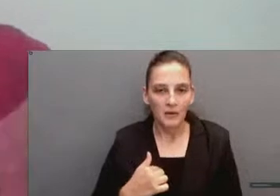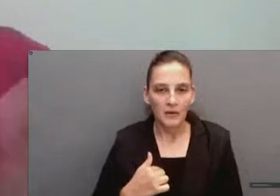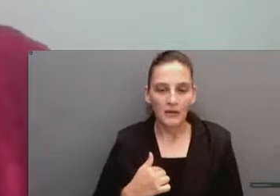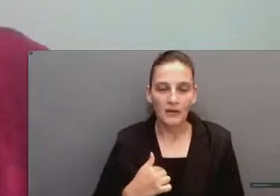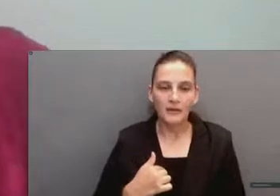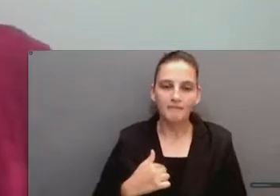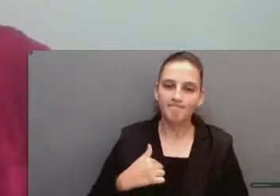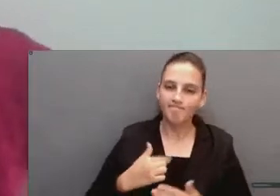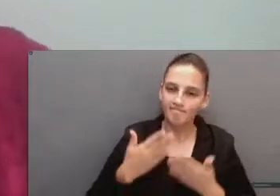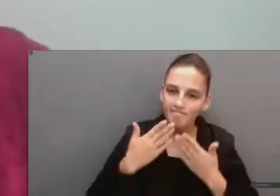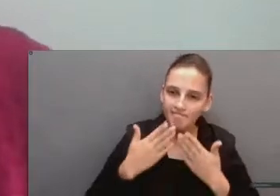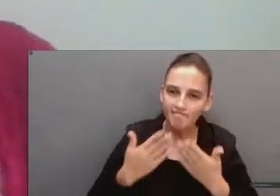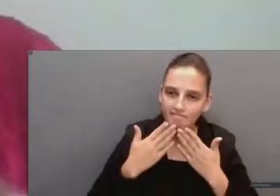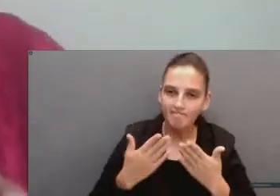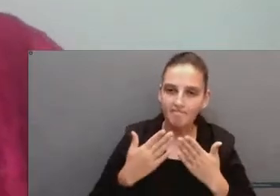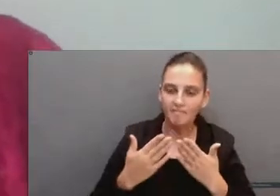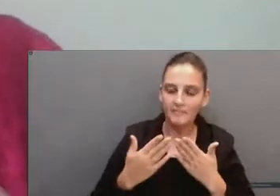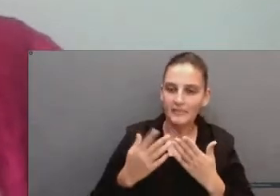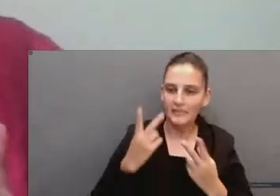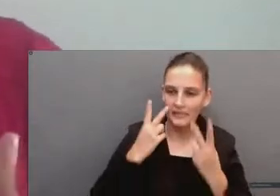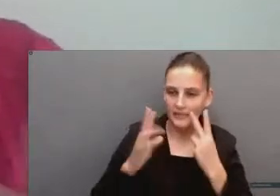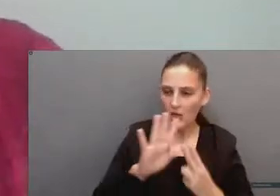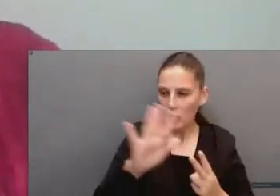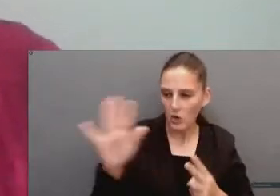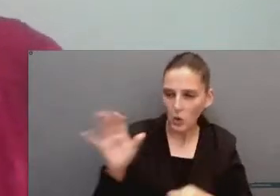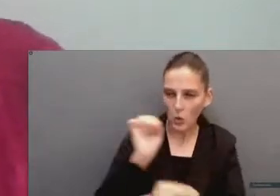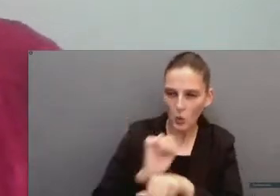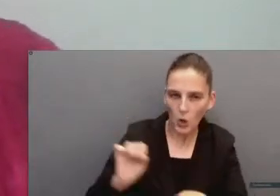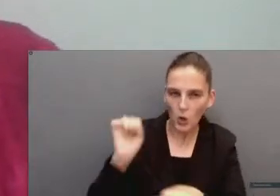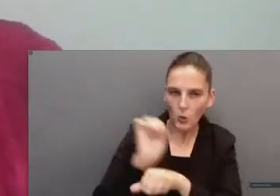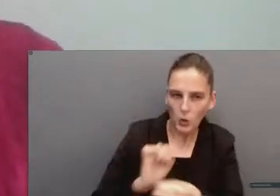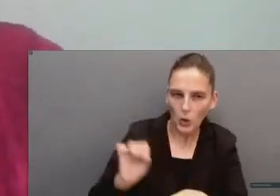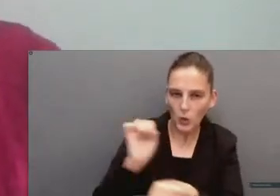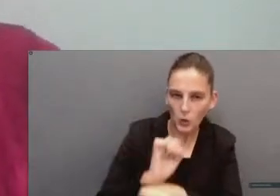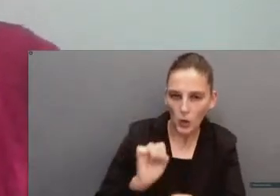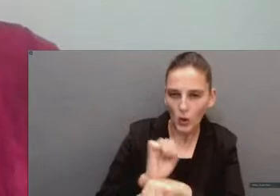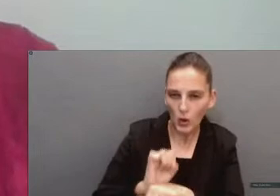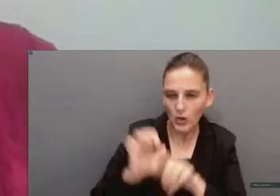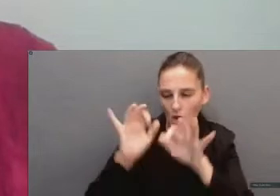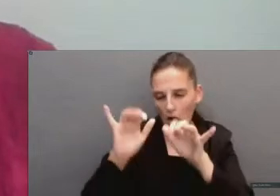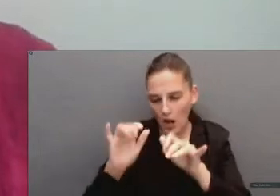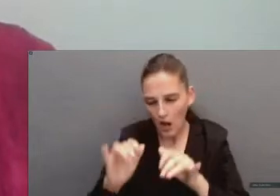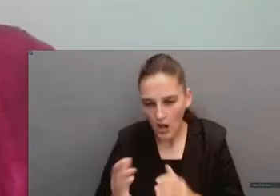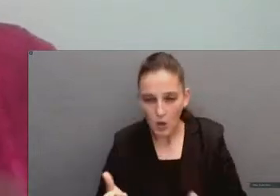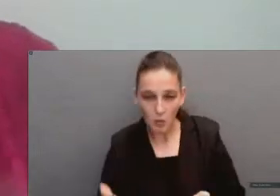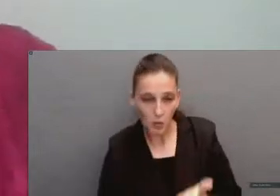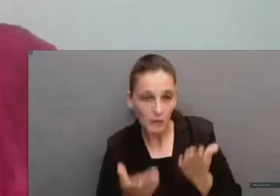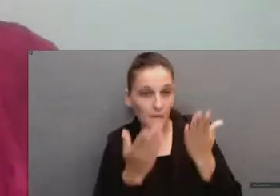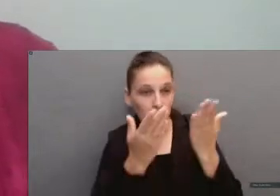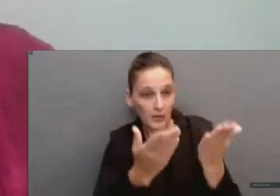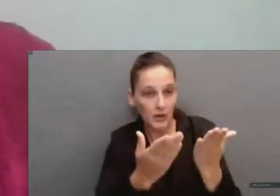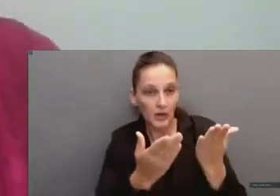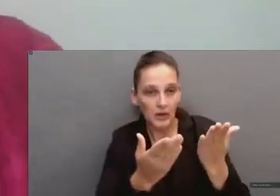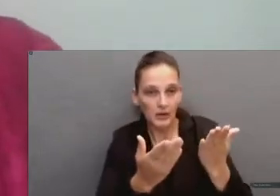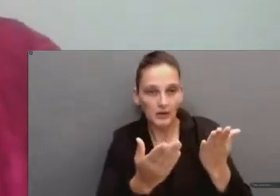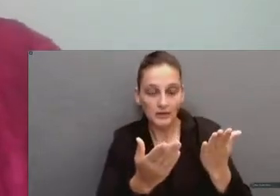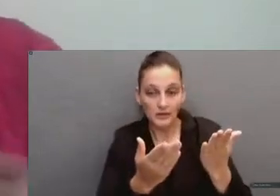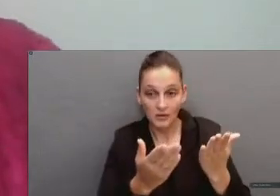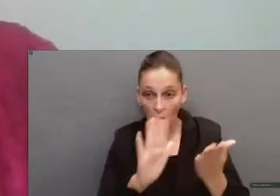work culminating to these important slates of recommendation that will move the